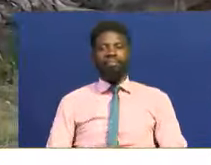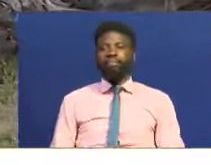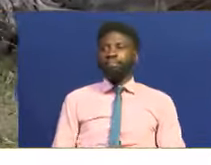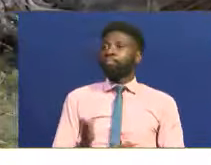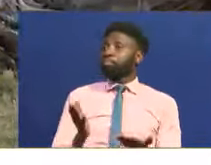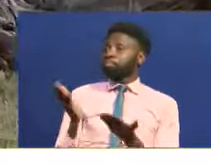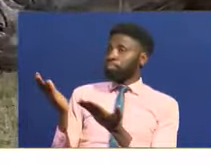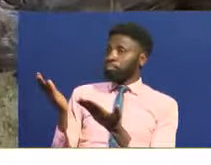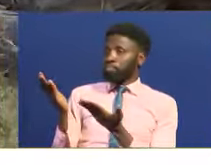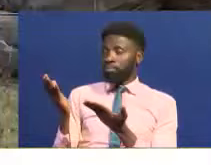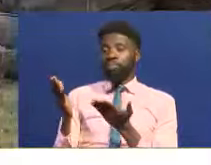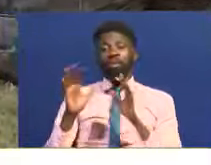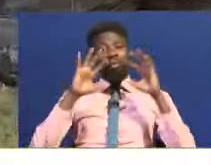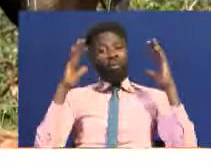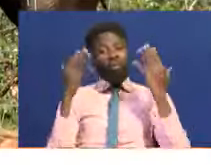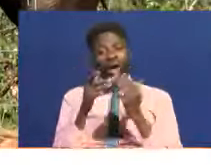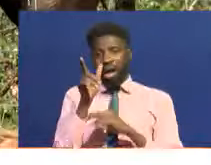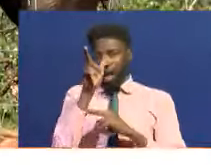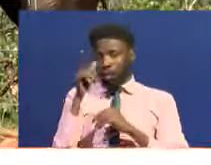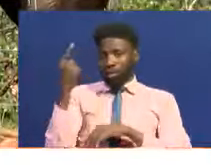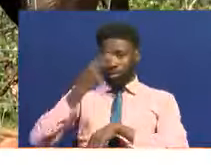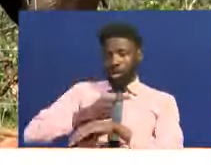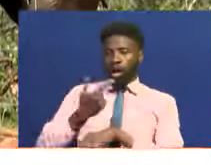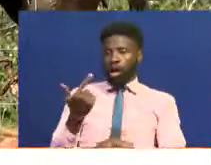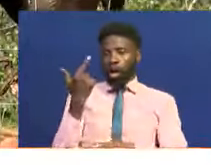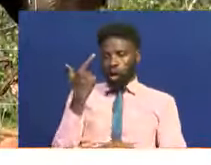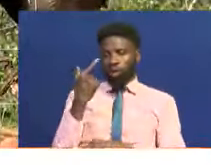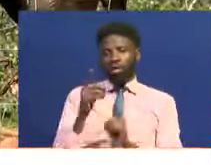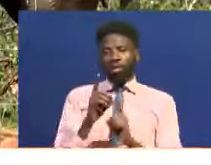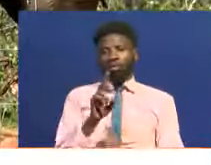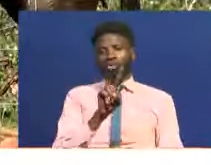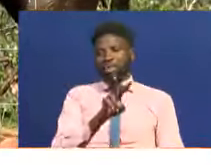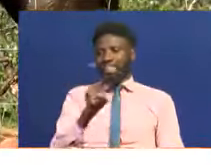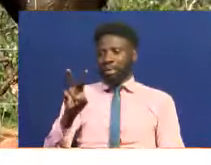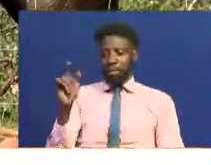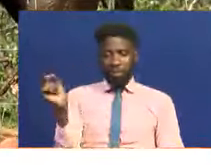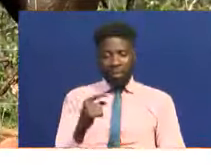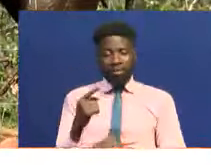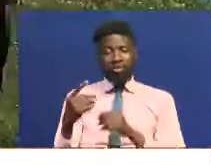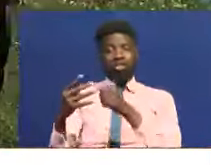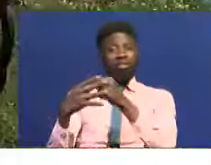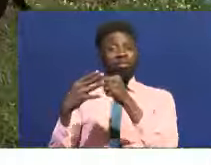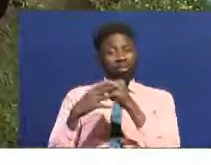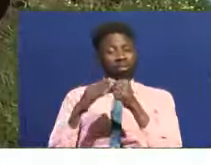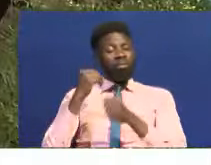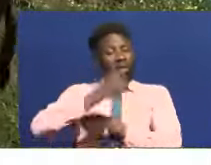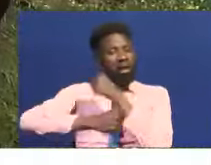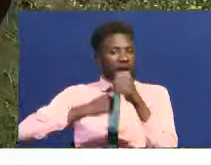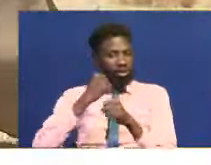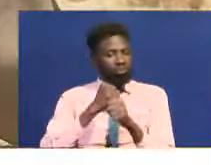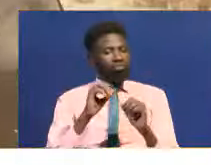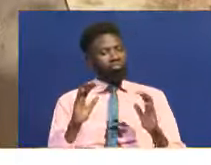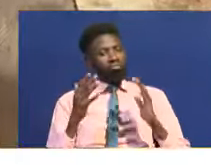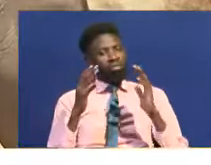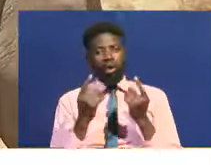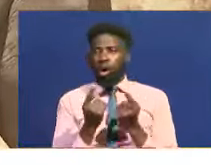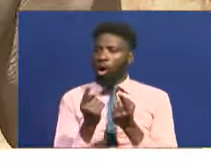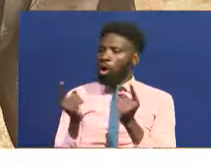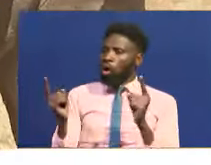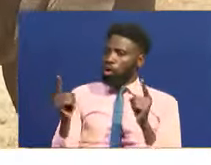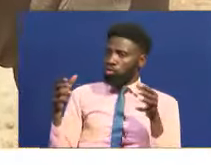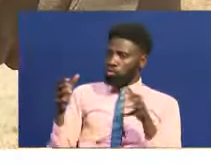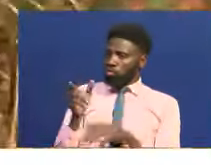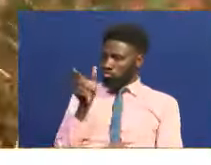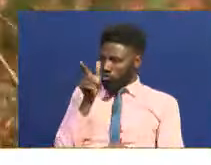World Rhino Day, marked on the 22nd of September annually, celebrates all five species of rhino, black, white,